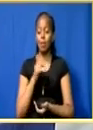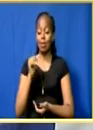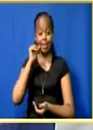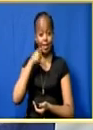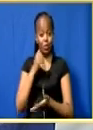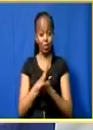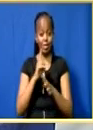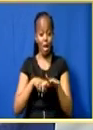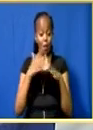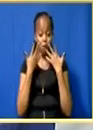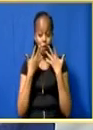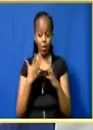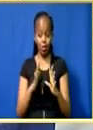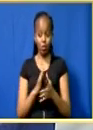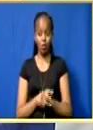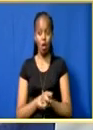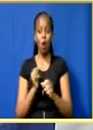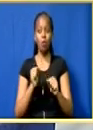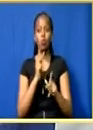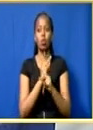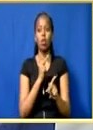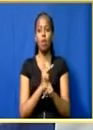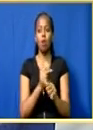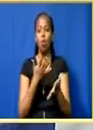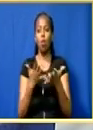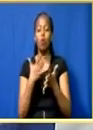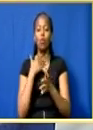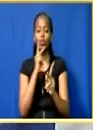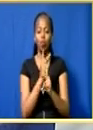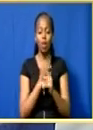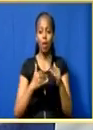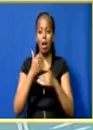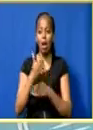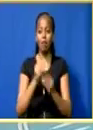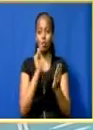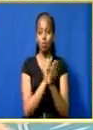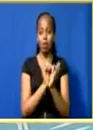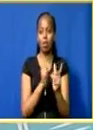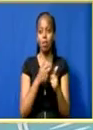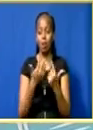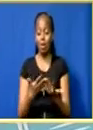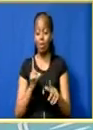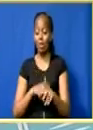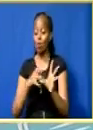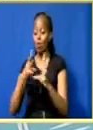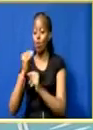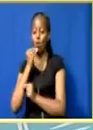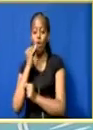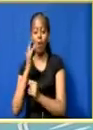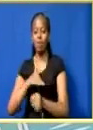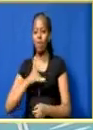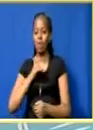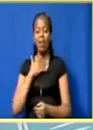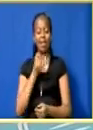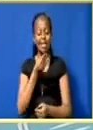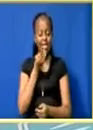because once you've done like this, you can keep it wherever you want to keep after preserving. And then when you get home and you feel like